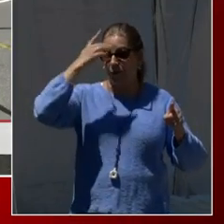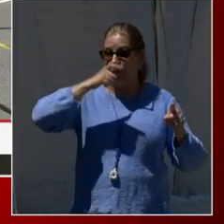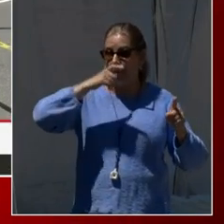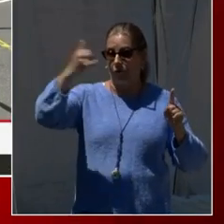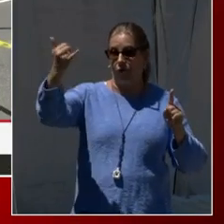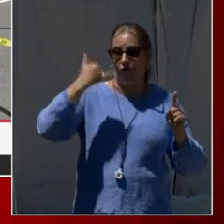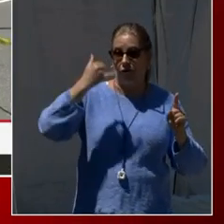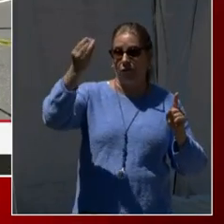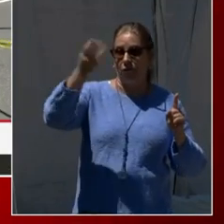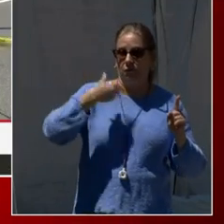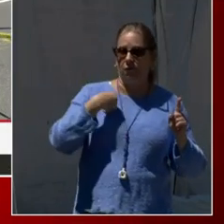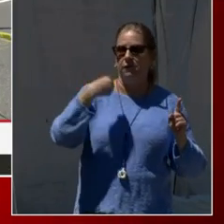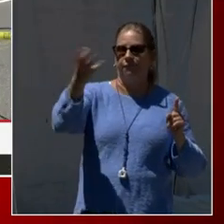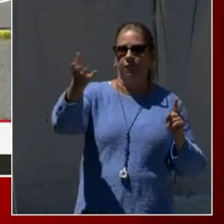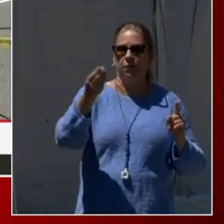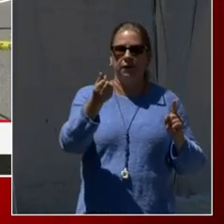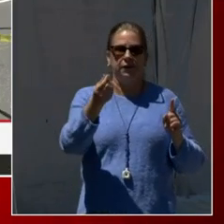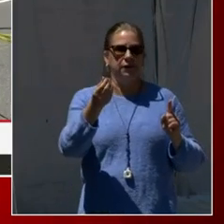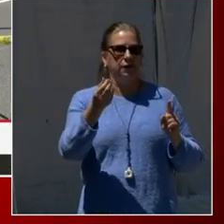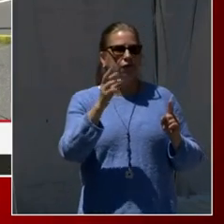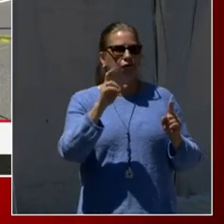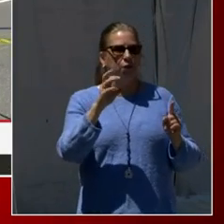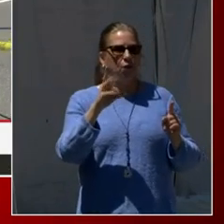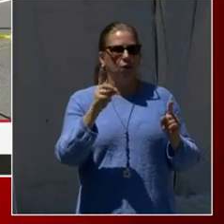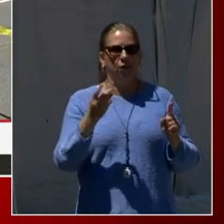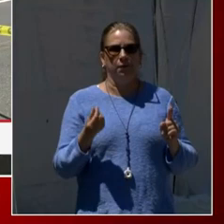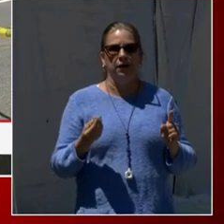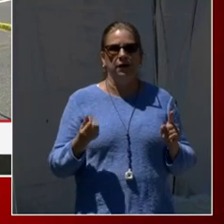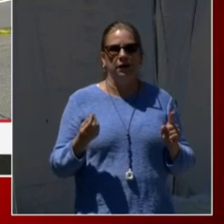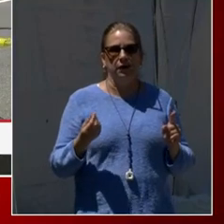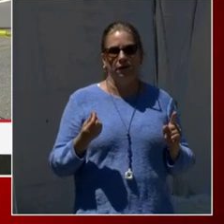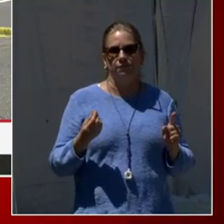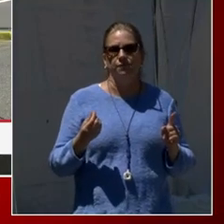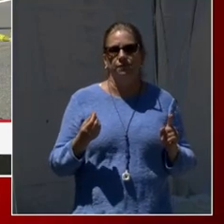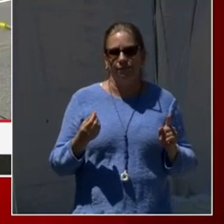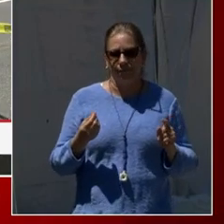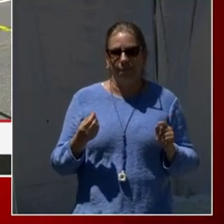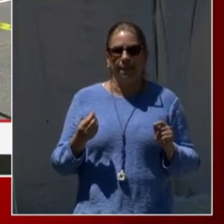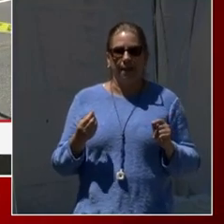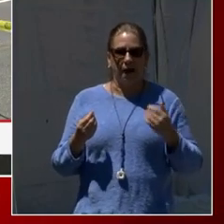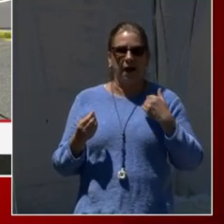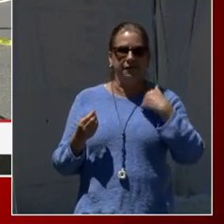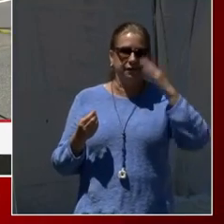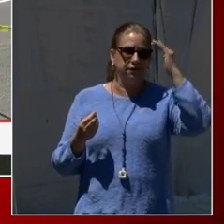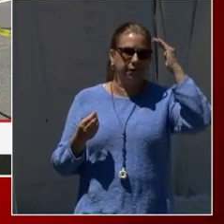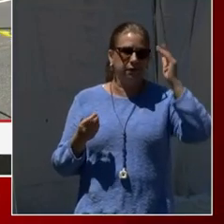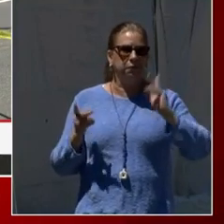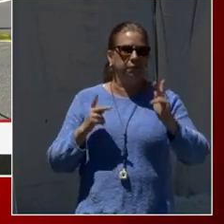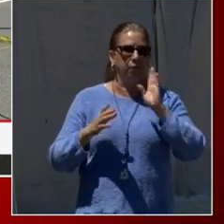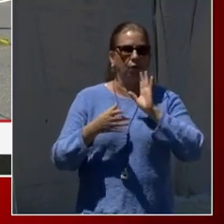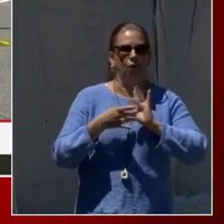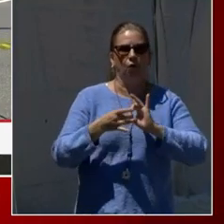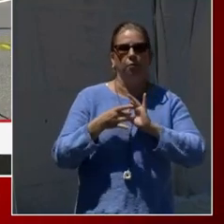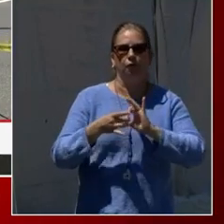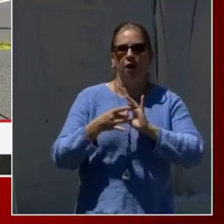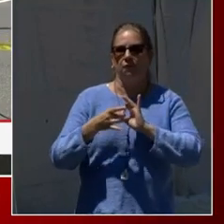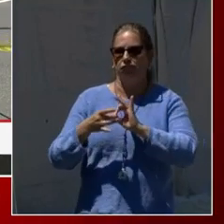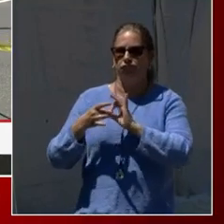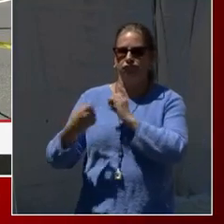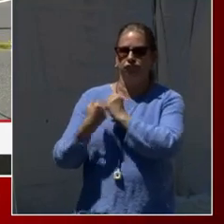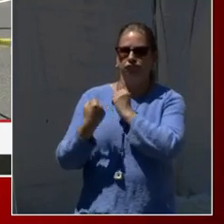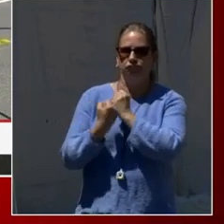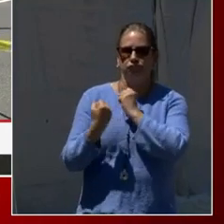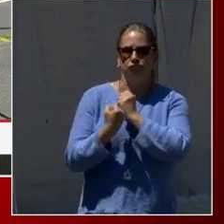our city but anywhere in the country. And I believe people are going to cooperate and come forward and give us the information we need. The last piece I will add to